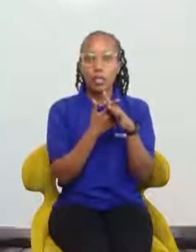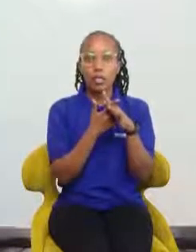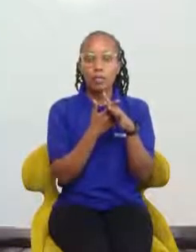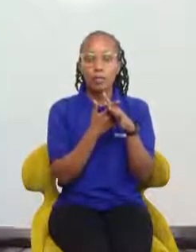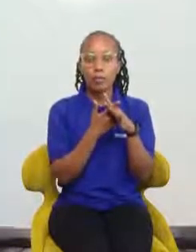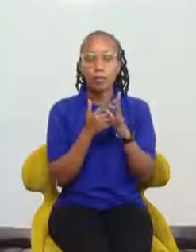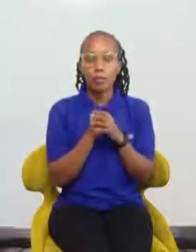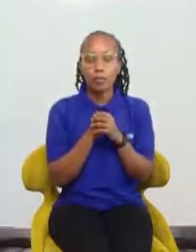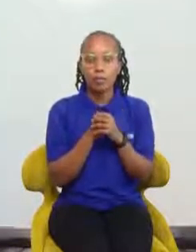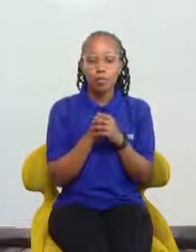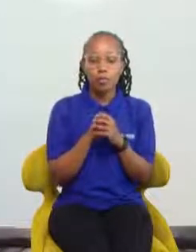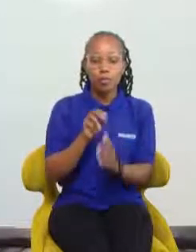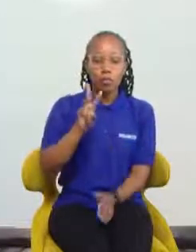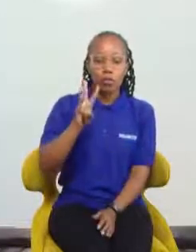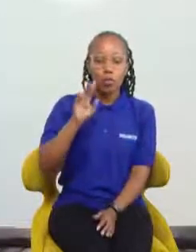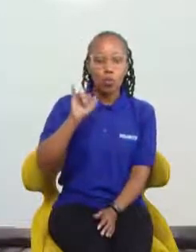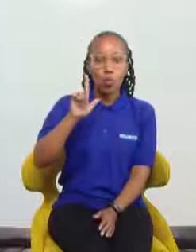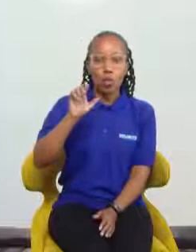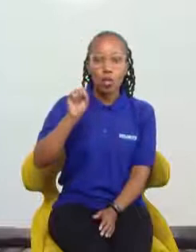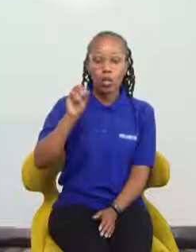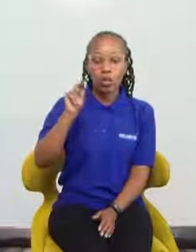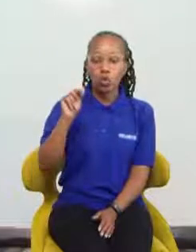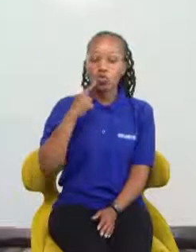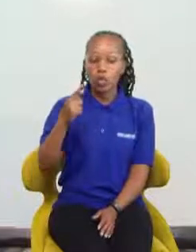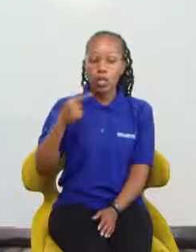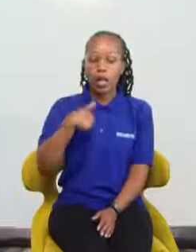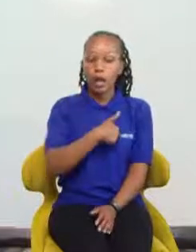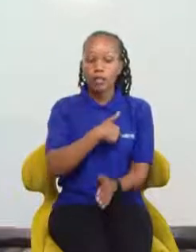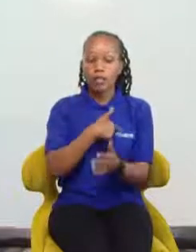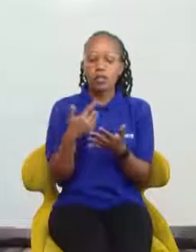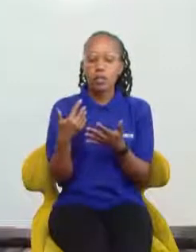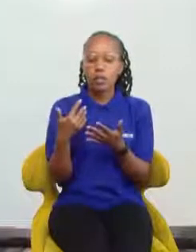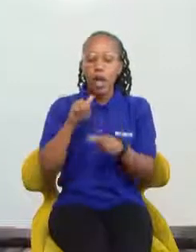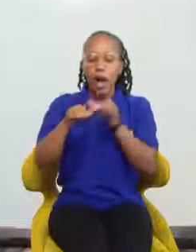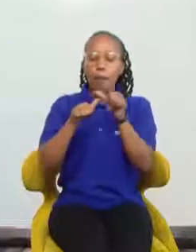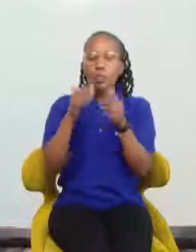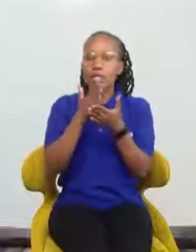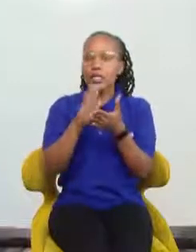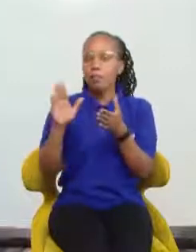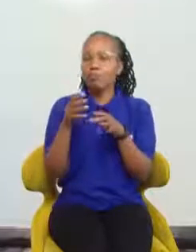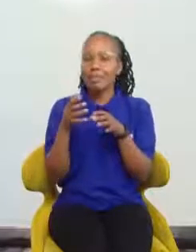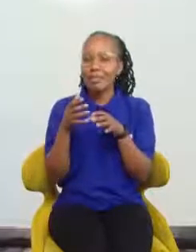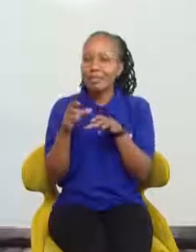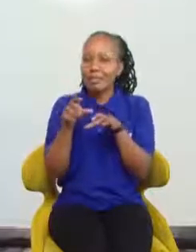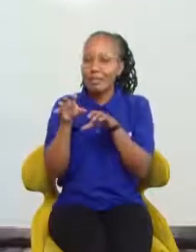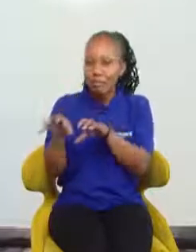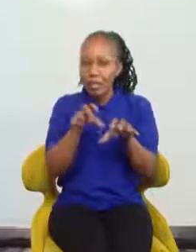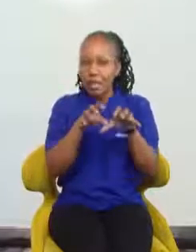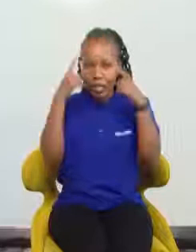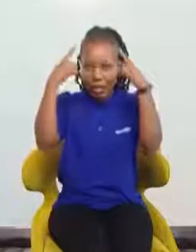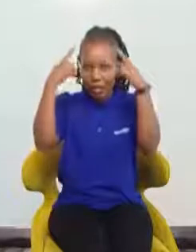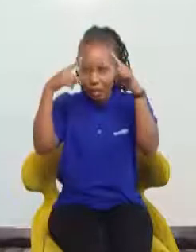start with Wilson, and we'll just go straight down. Wilson, tell us a little bit about some of the struggles and successes that you've had around